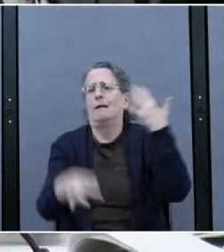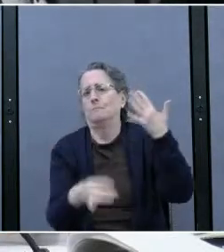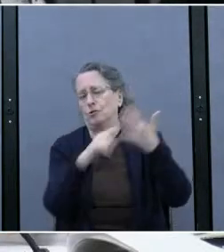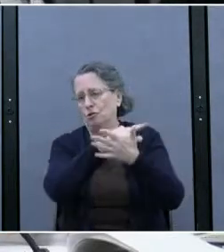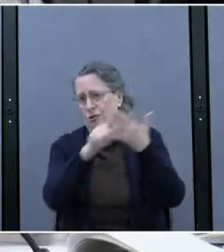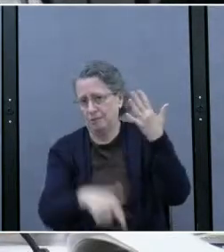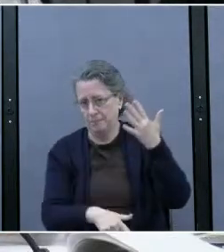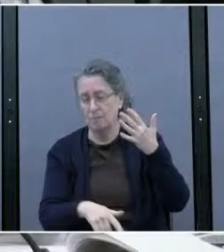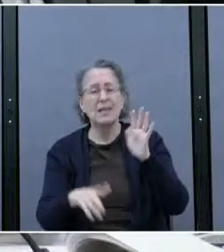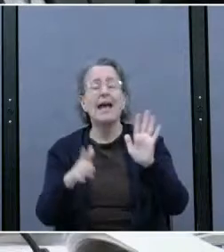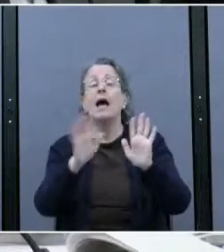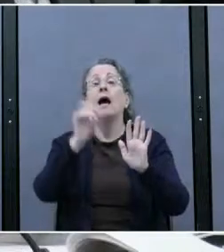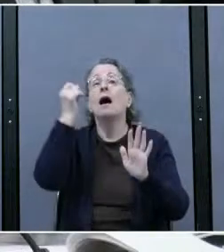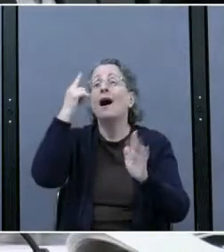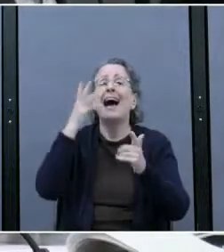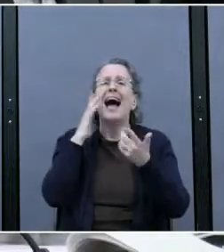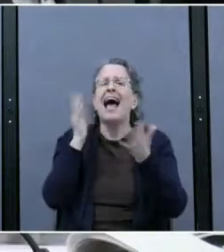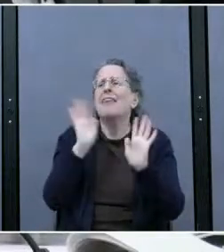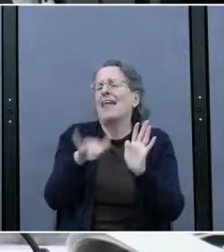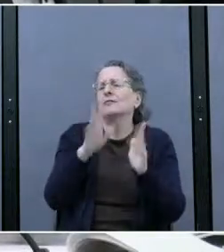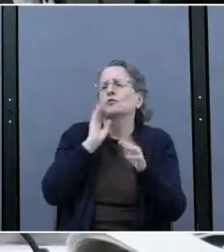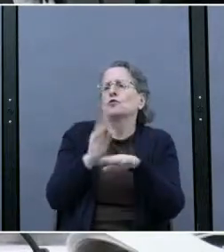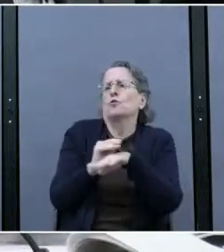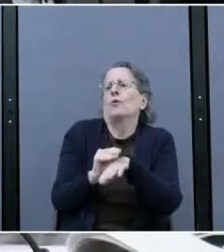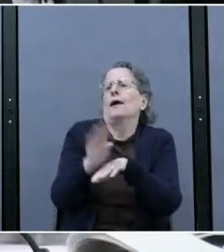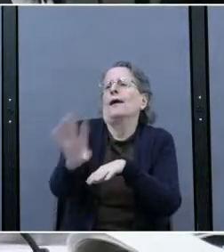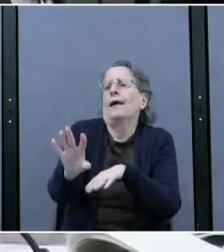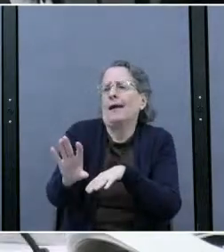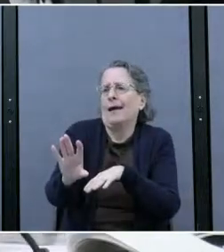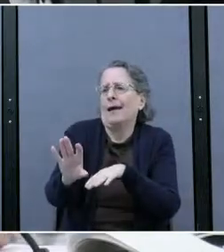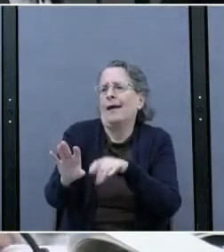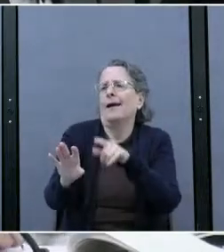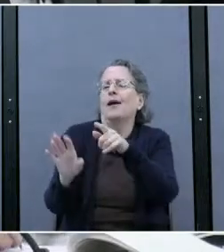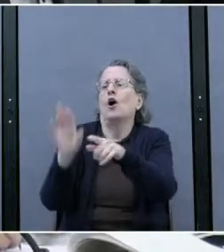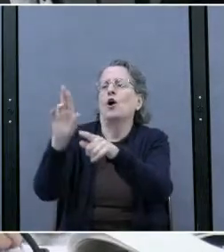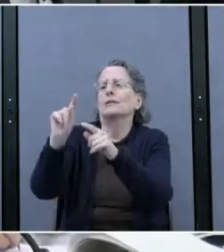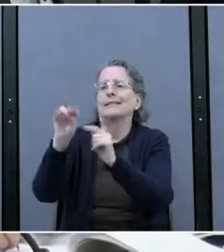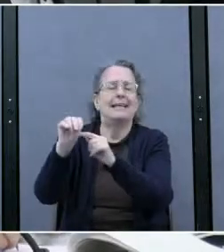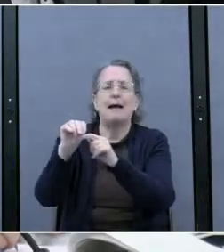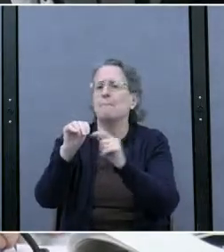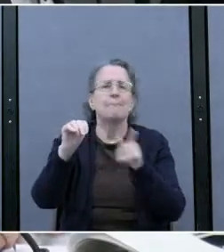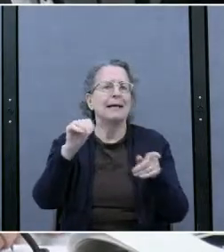an advisory article. It didn't have any binding impact.